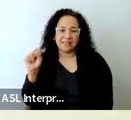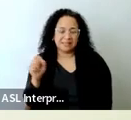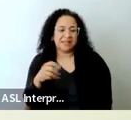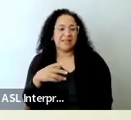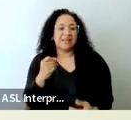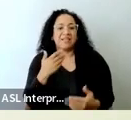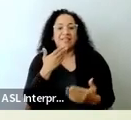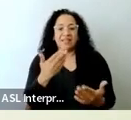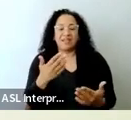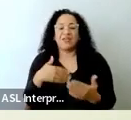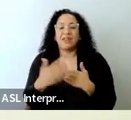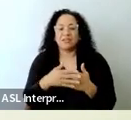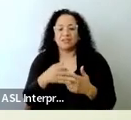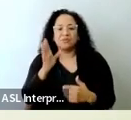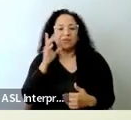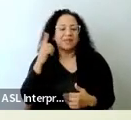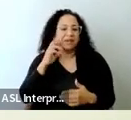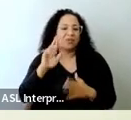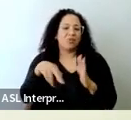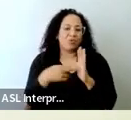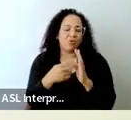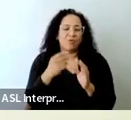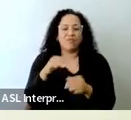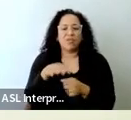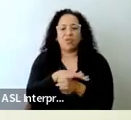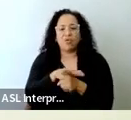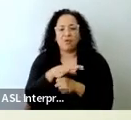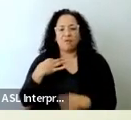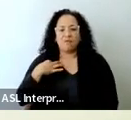hear about the role of the Local Volunteer Advisory Committee.